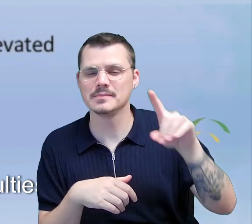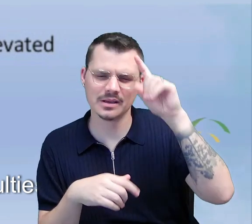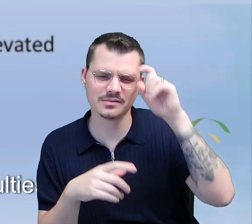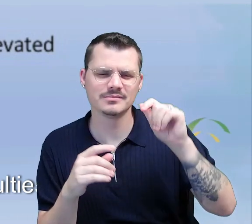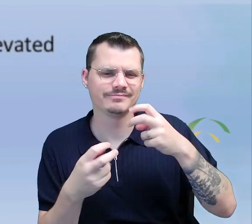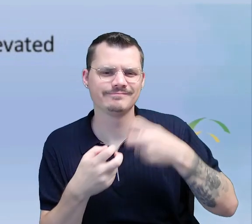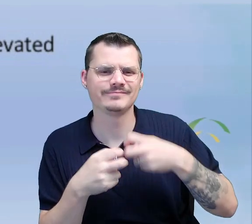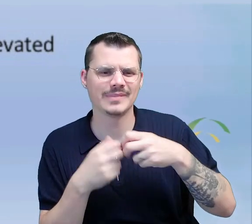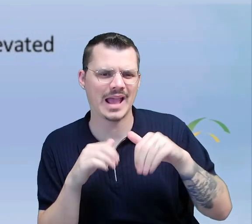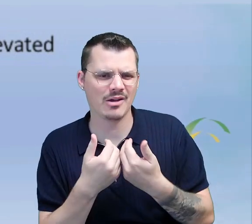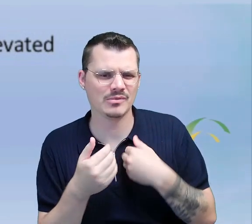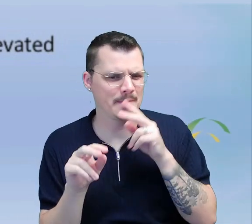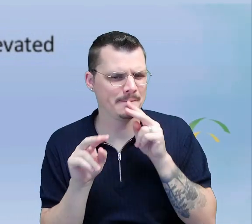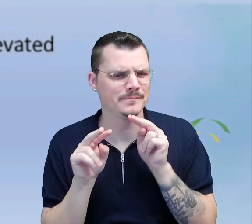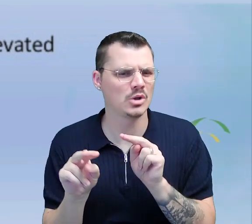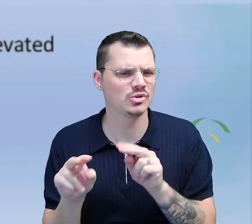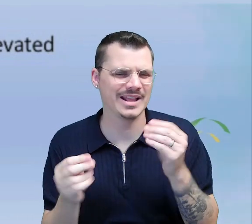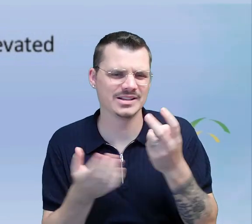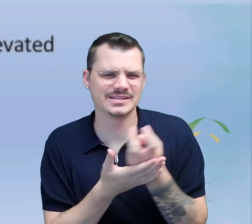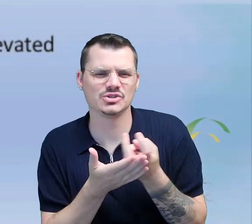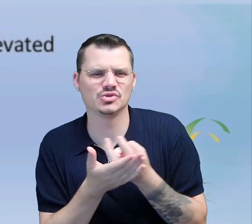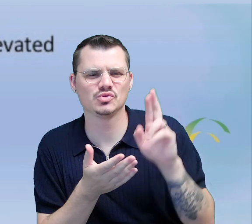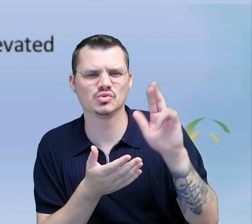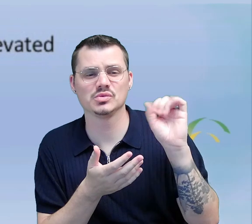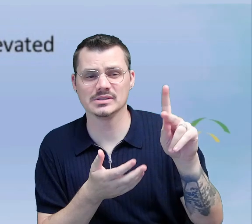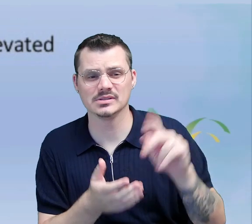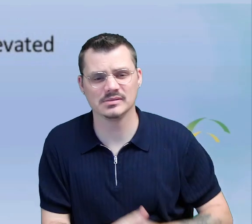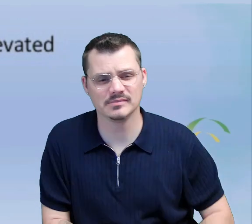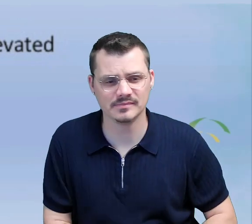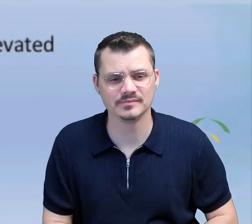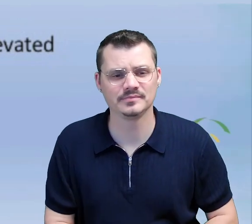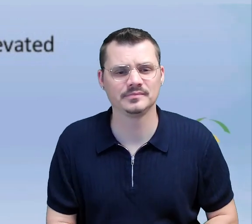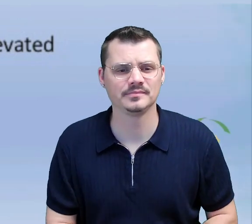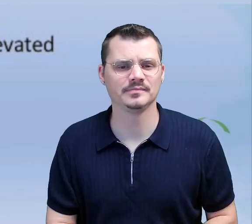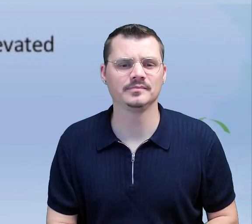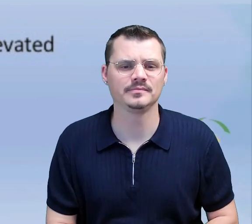the difficulties of monitoring and seizure risks.